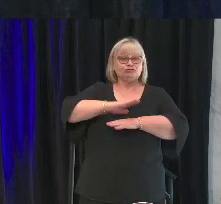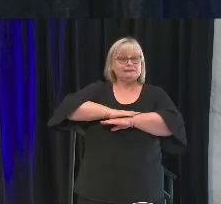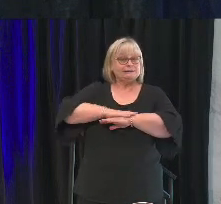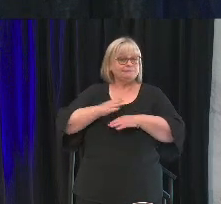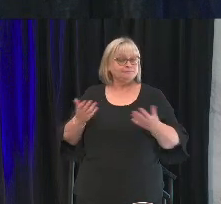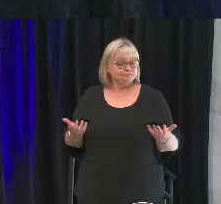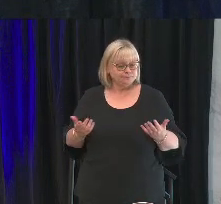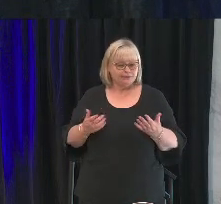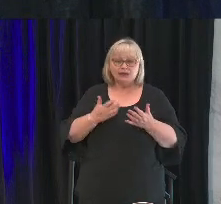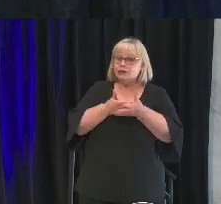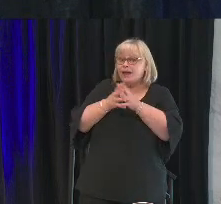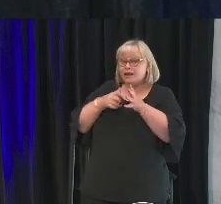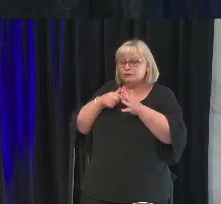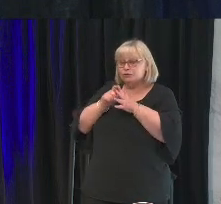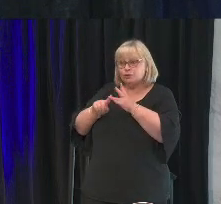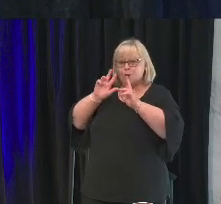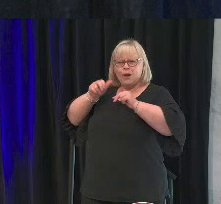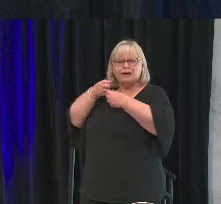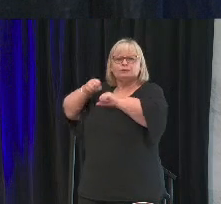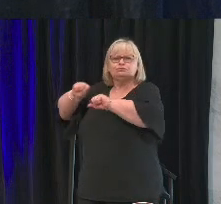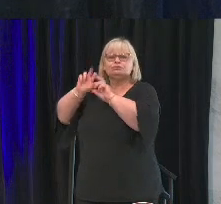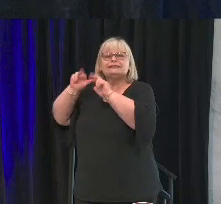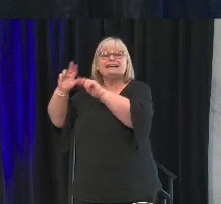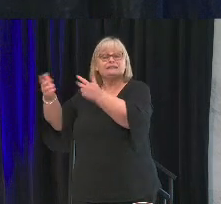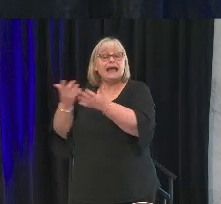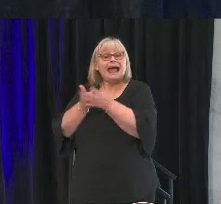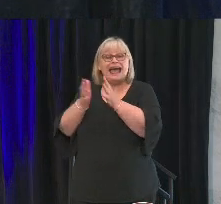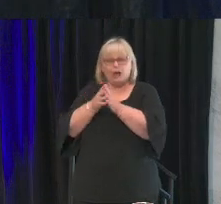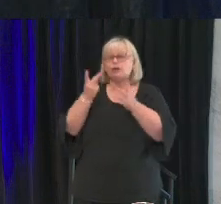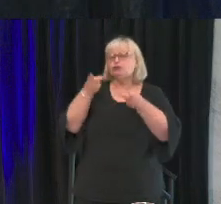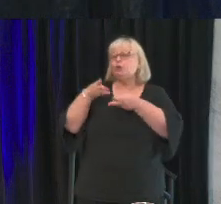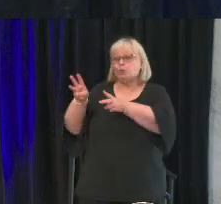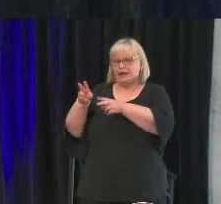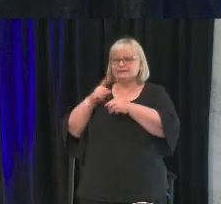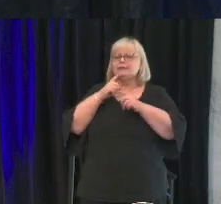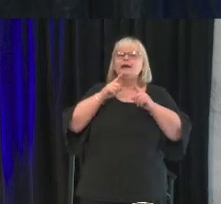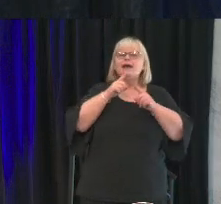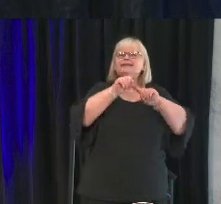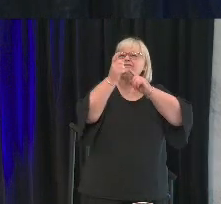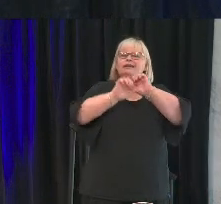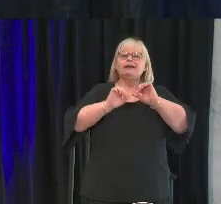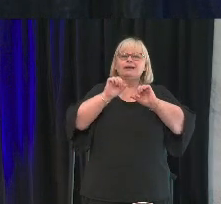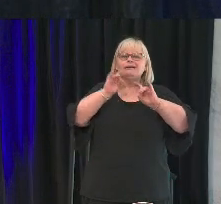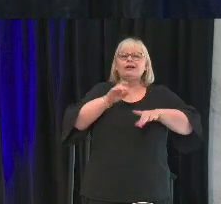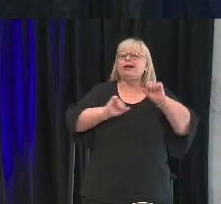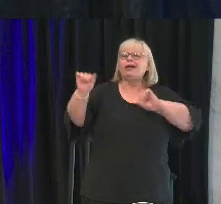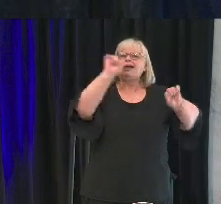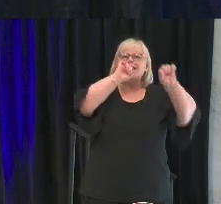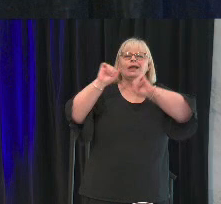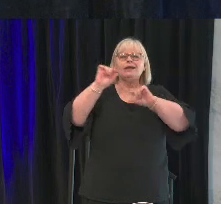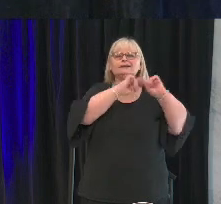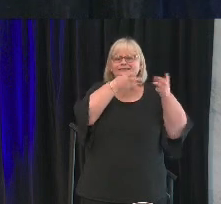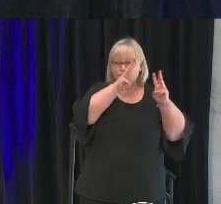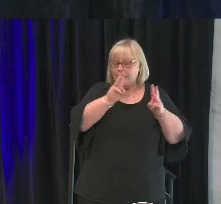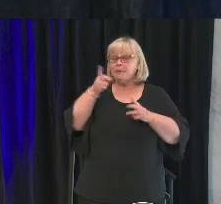We do that in two ways. It's going to be quite different right across Australia. Like I said, everybody else is going to do it their own way. But the way we